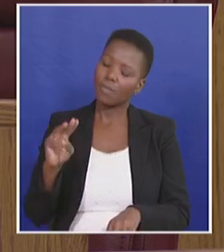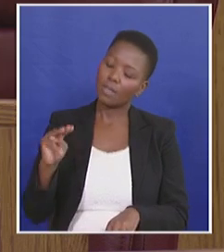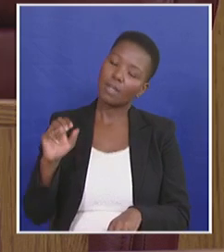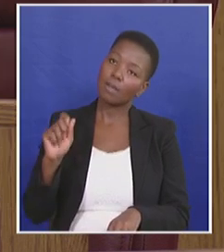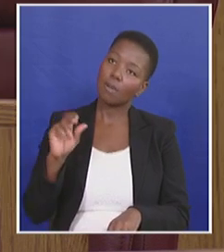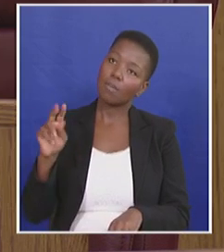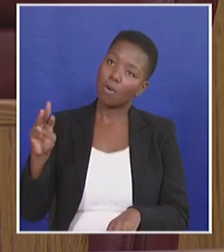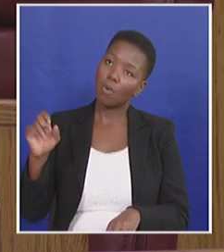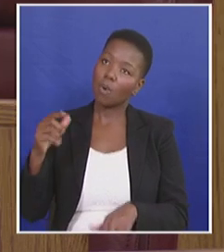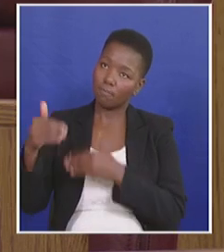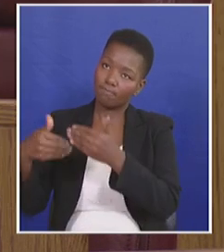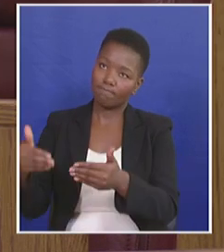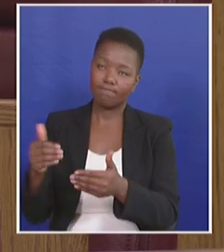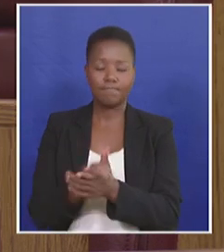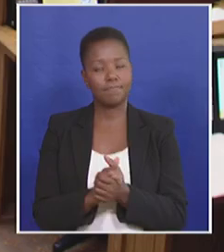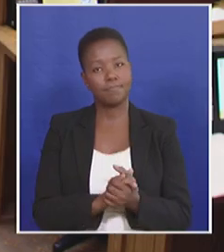Take your seat, Honorable Member.